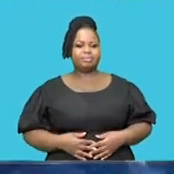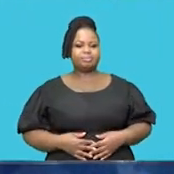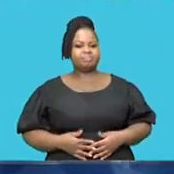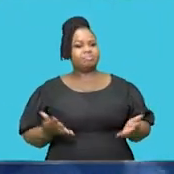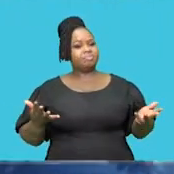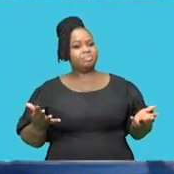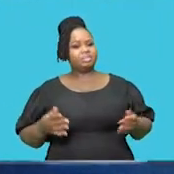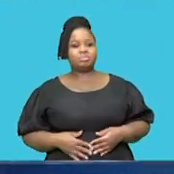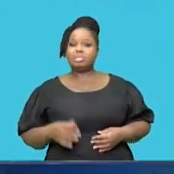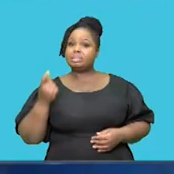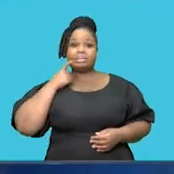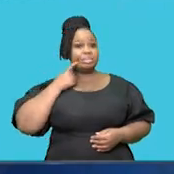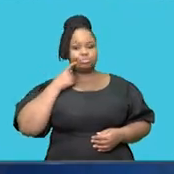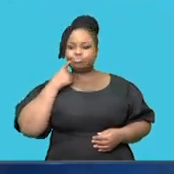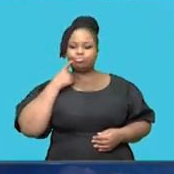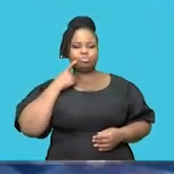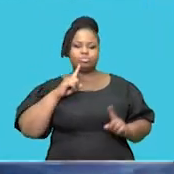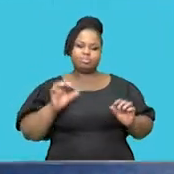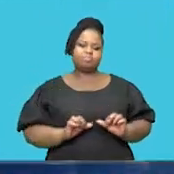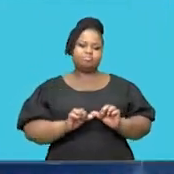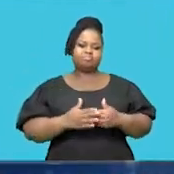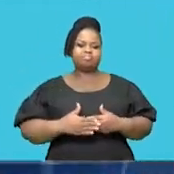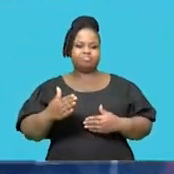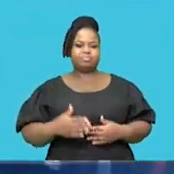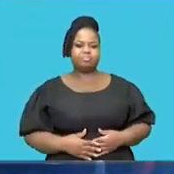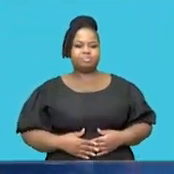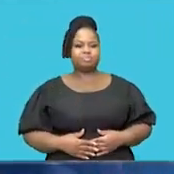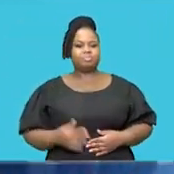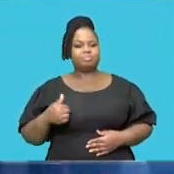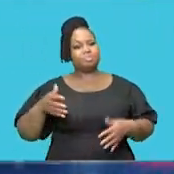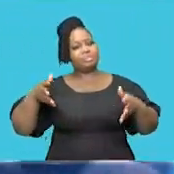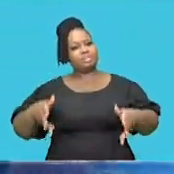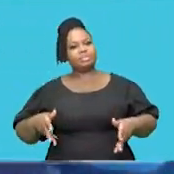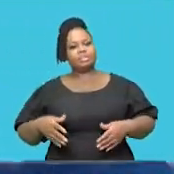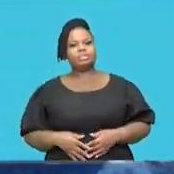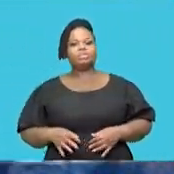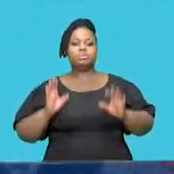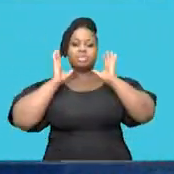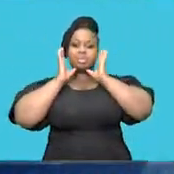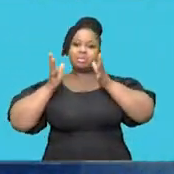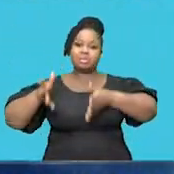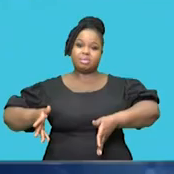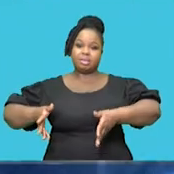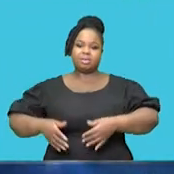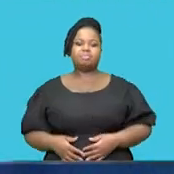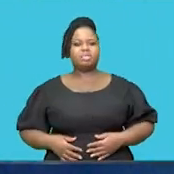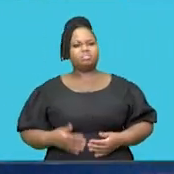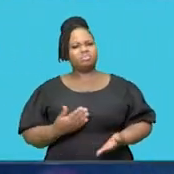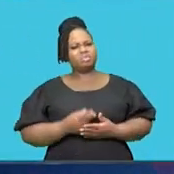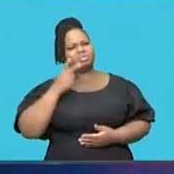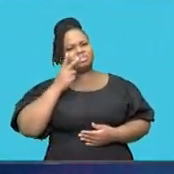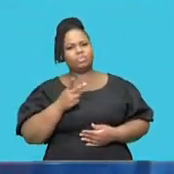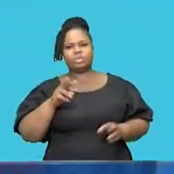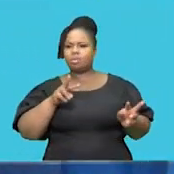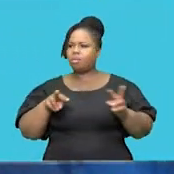is, it's not been easy, but we are moving forward. Our CSC leaders, Julius Malema, is here. And you can see, when